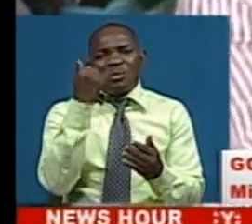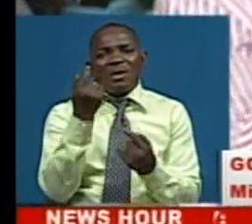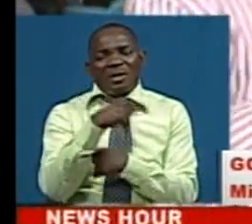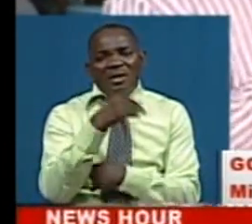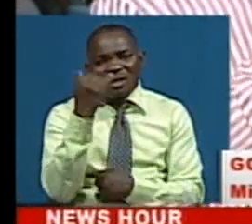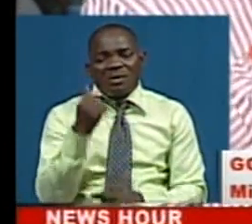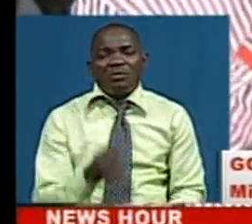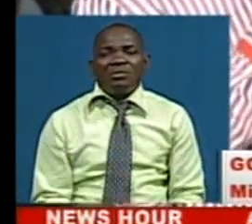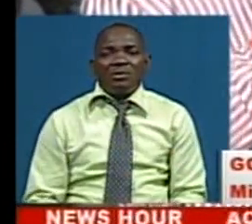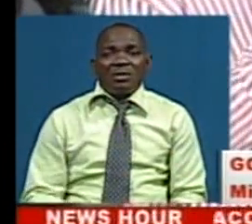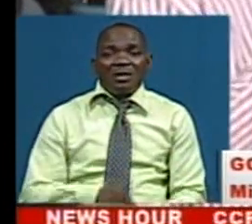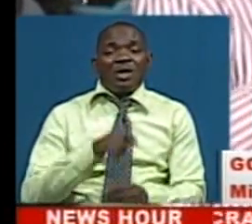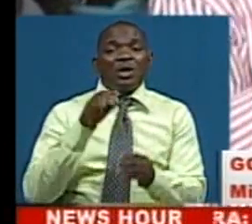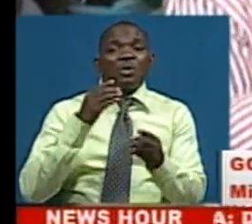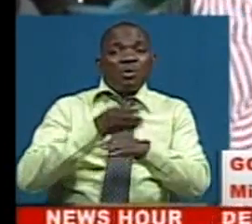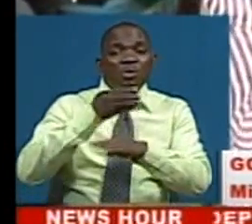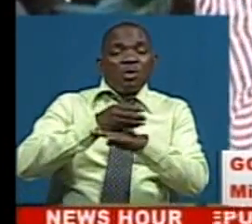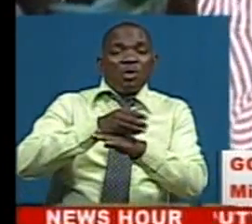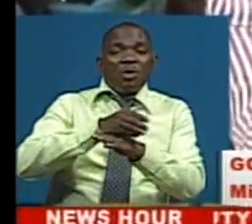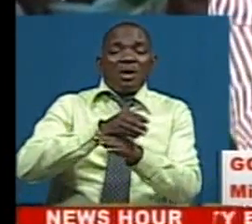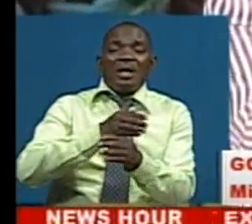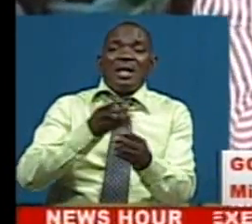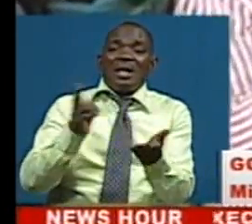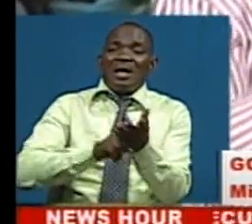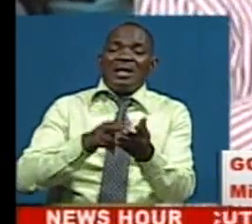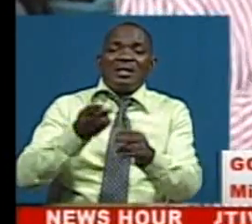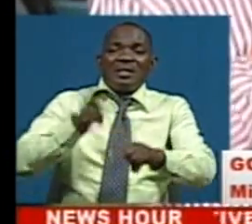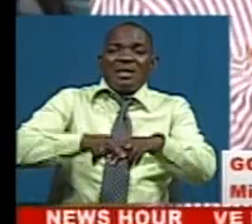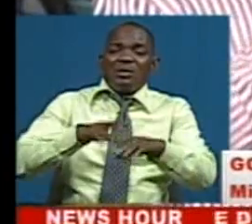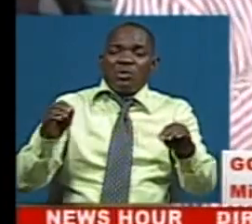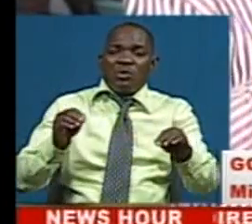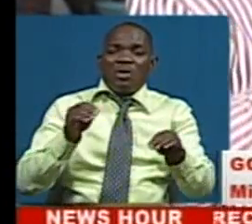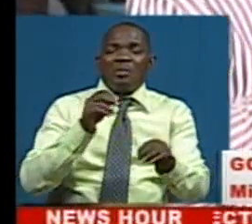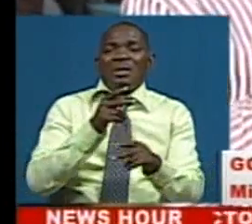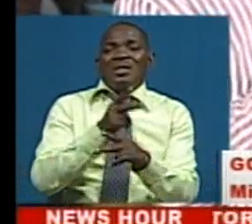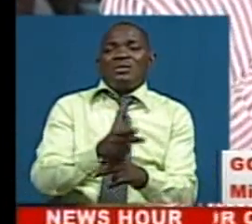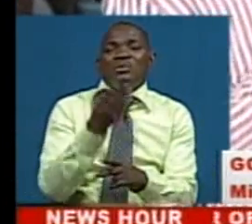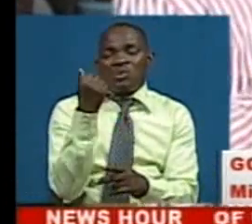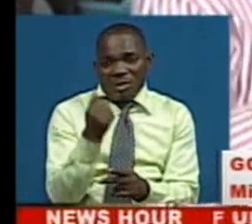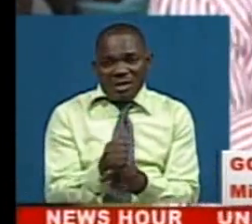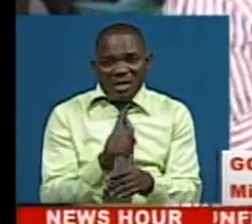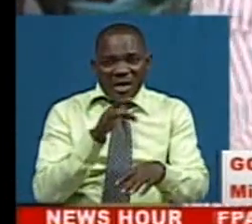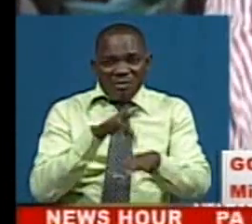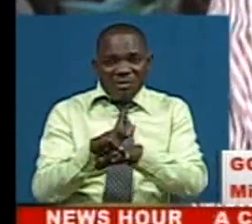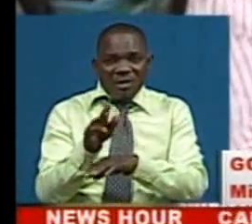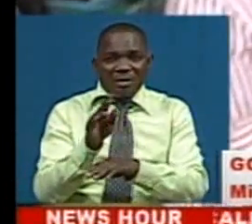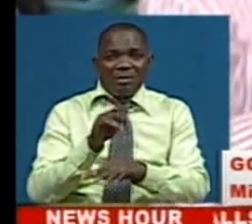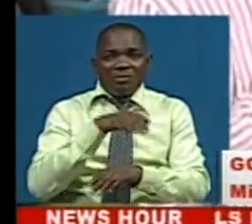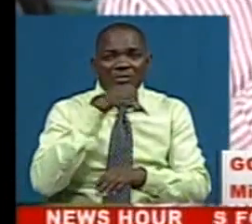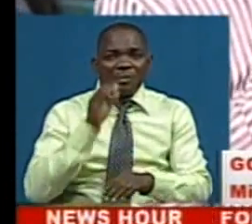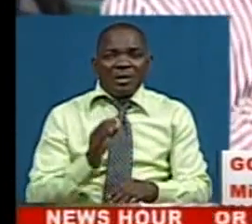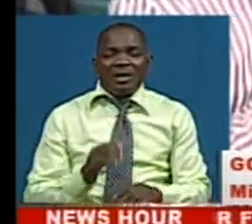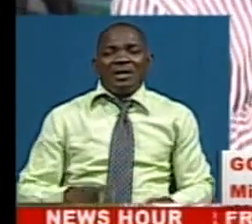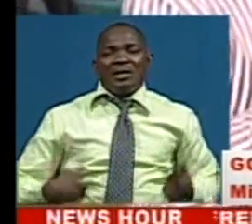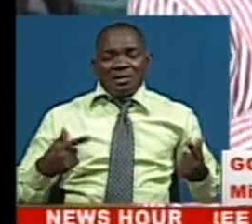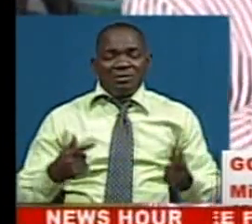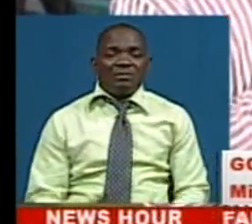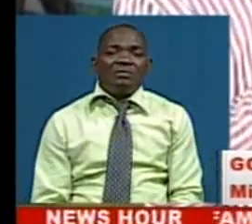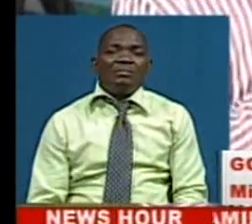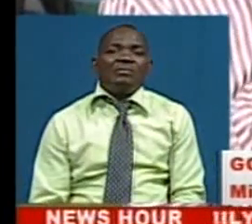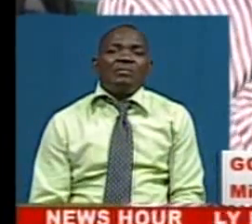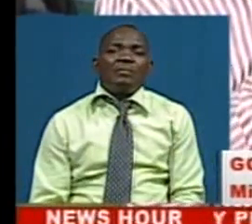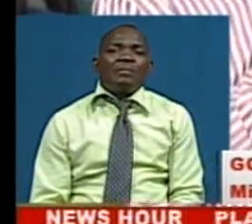We haven't received any increase in the price of cocoa for the past 2 years, and this affects our livelihood.